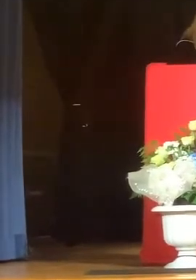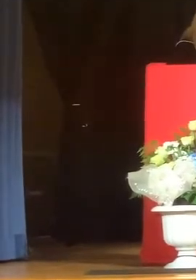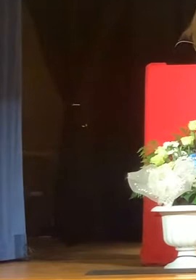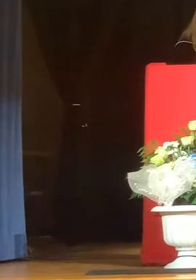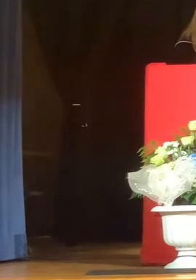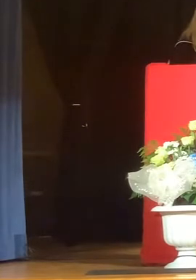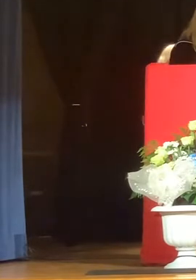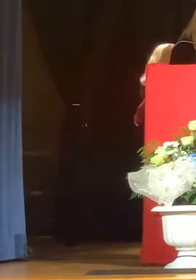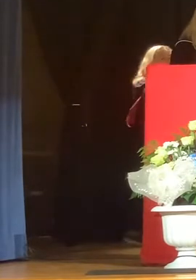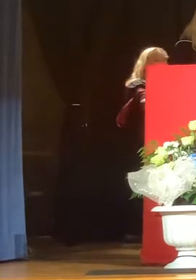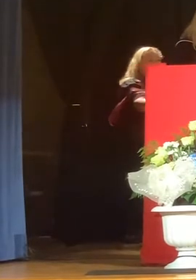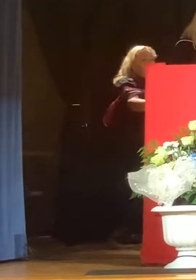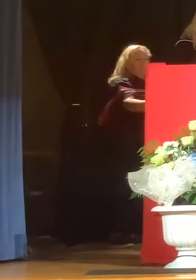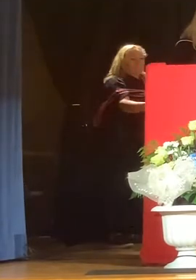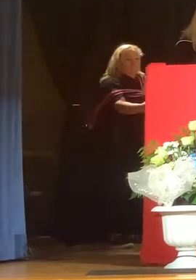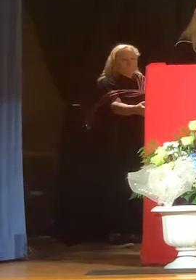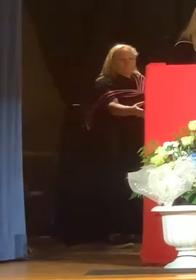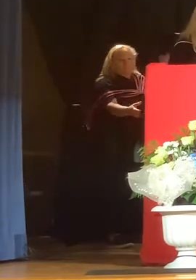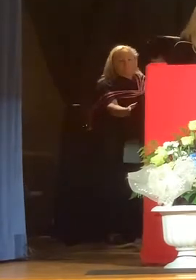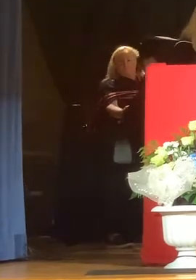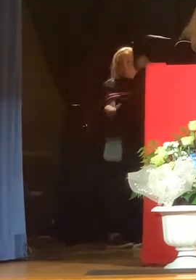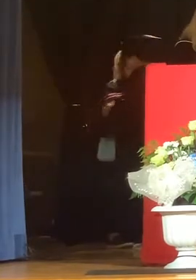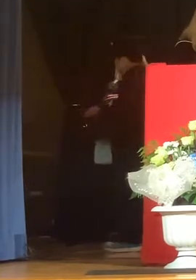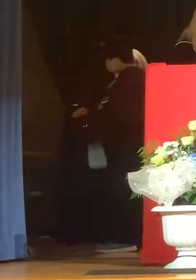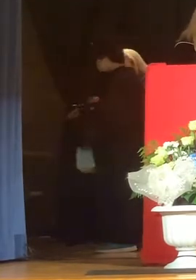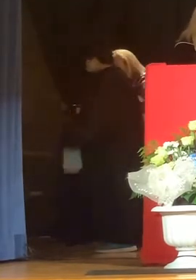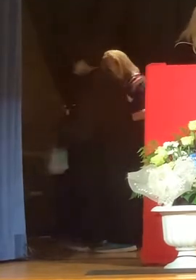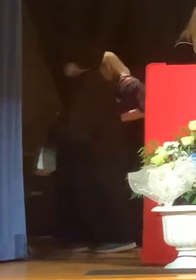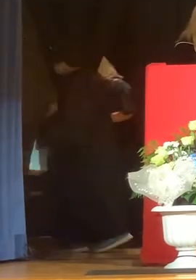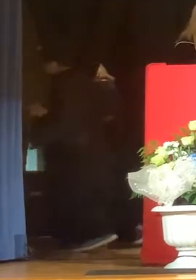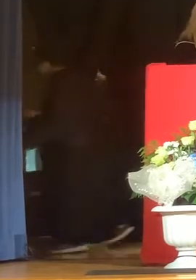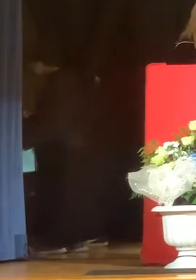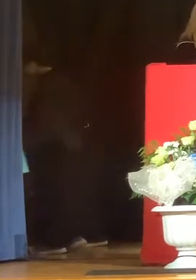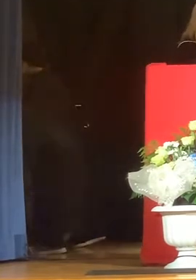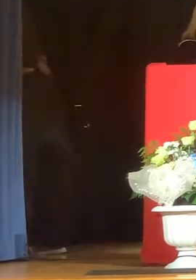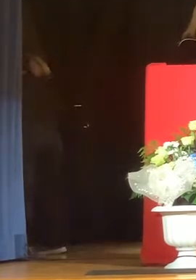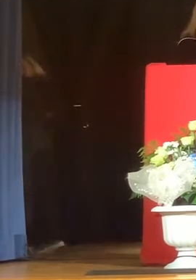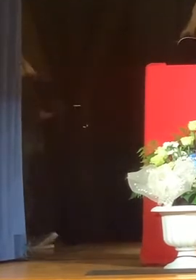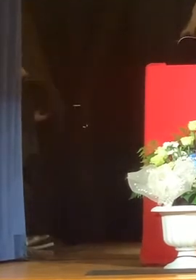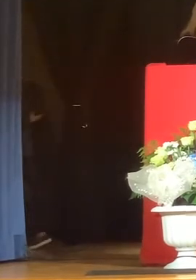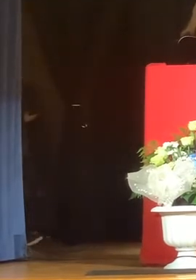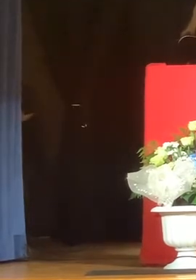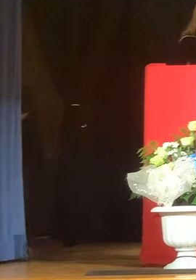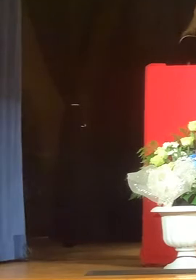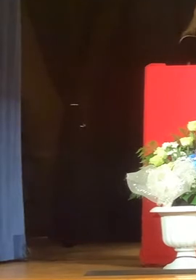Next, I would like to call up Aiden Coleman.